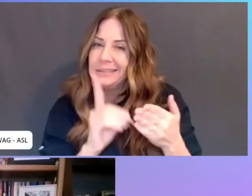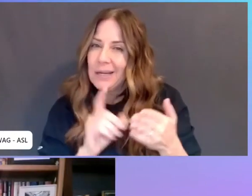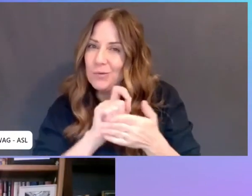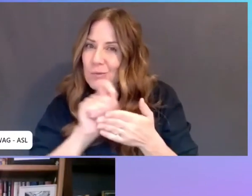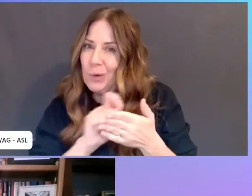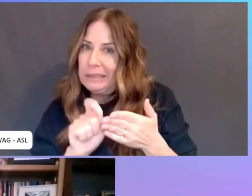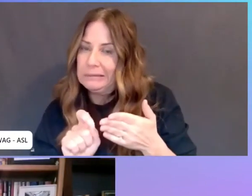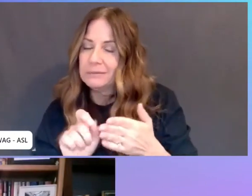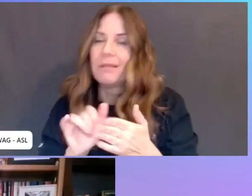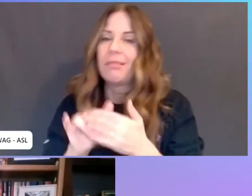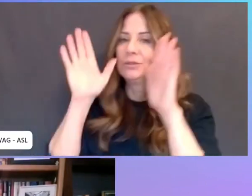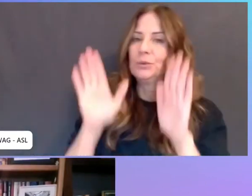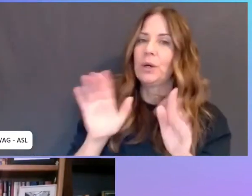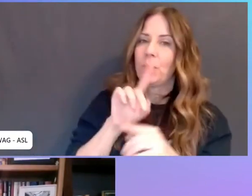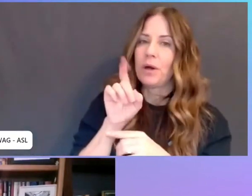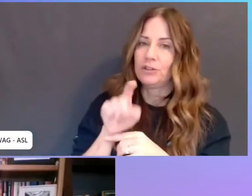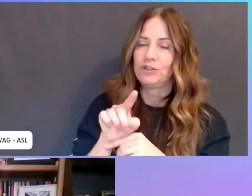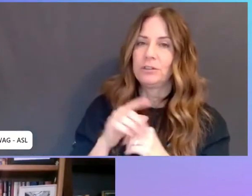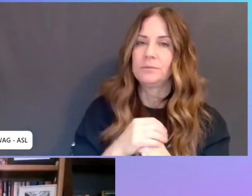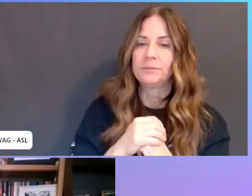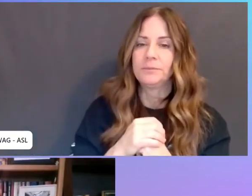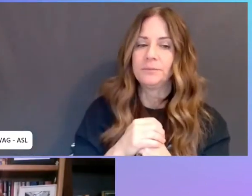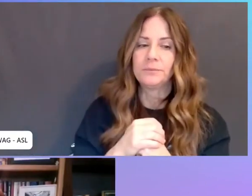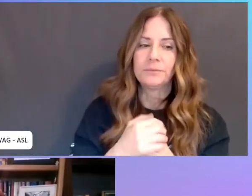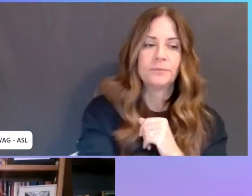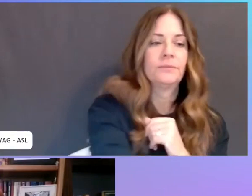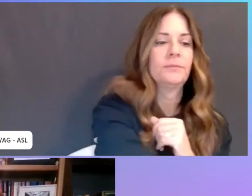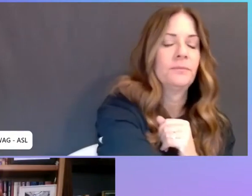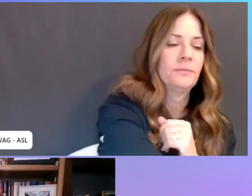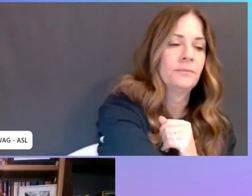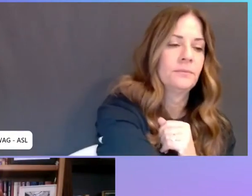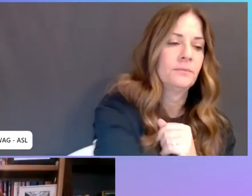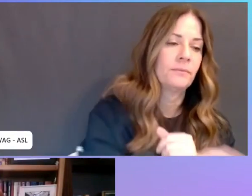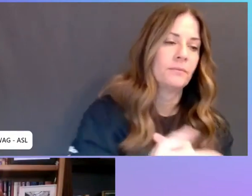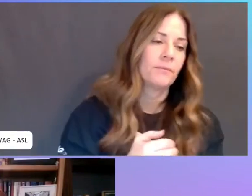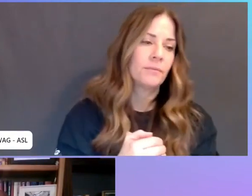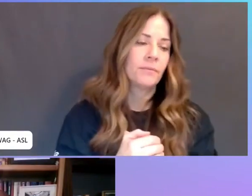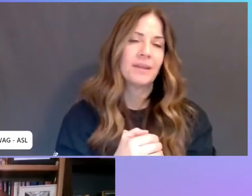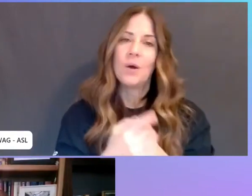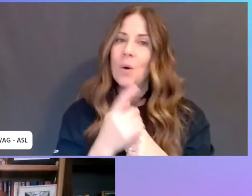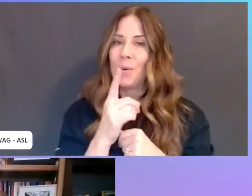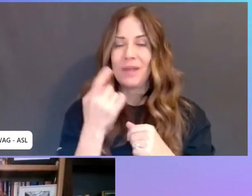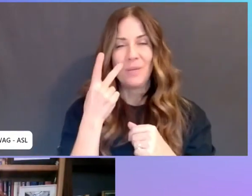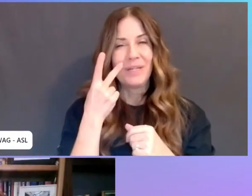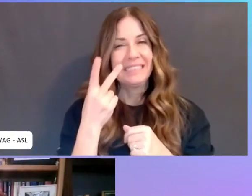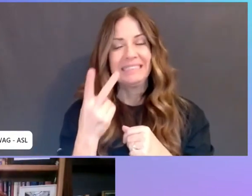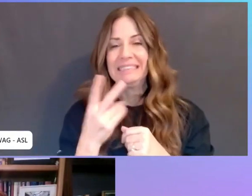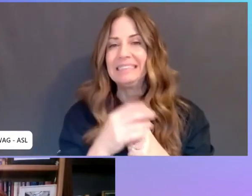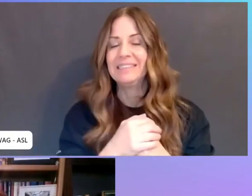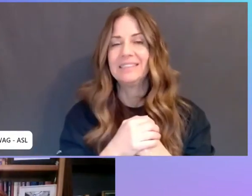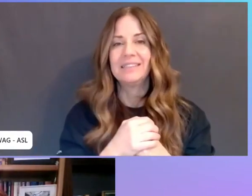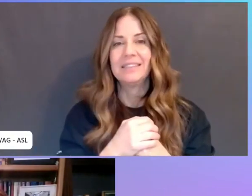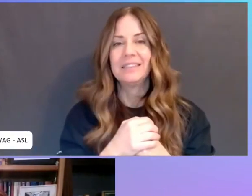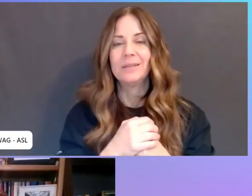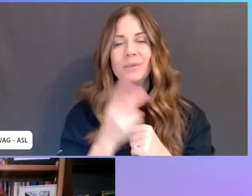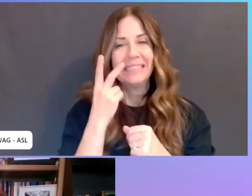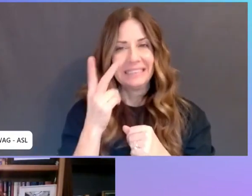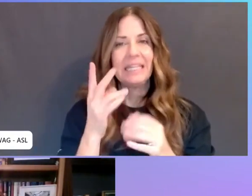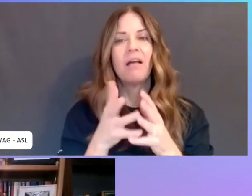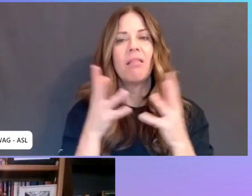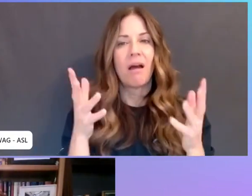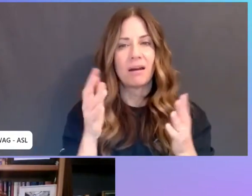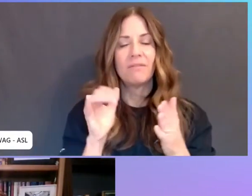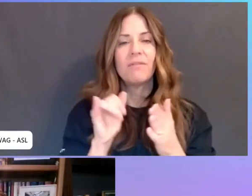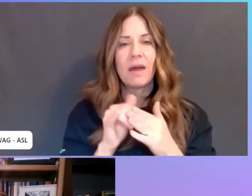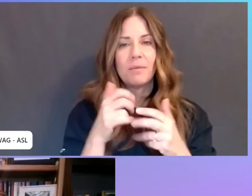That is a great question, and and unfortunately one that we see a lot. And I